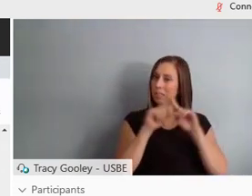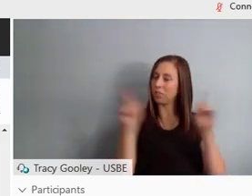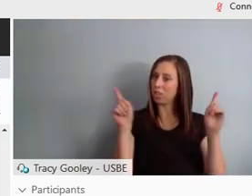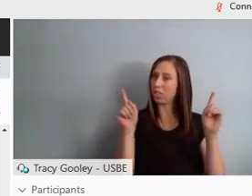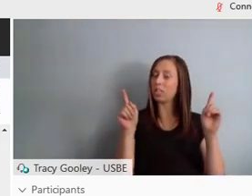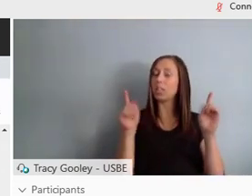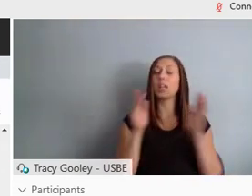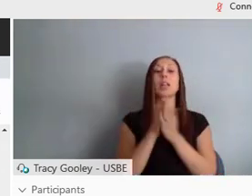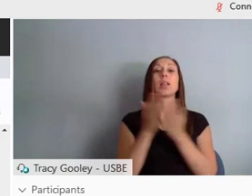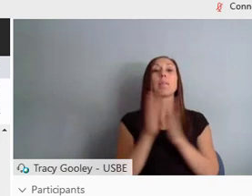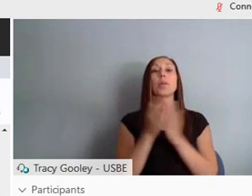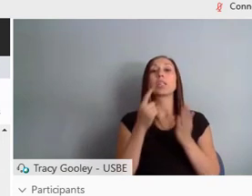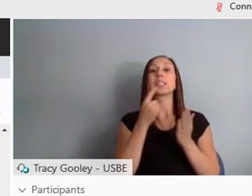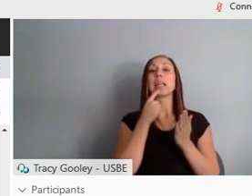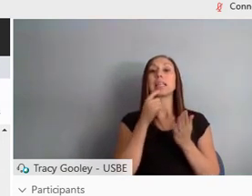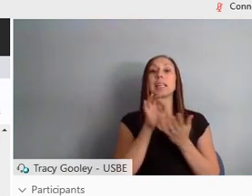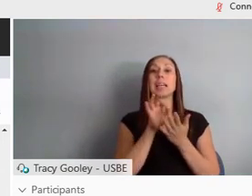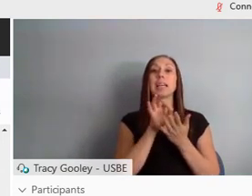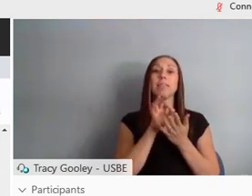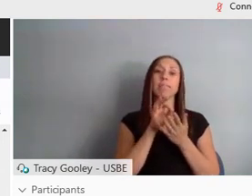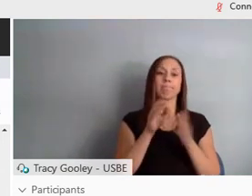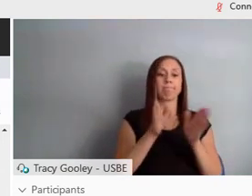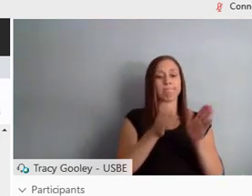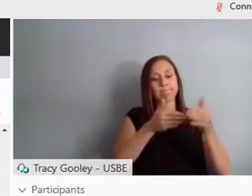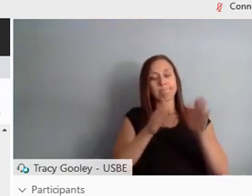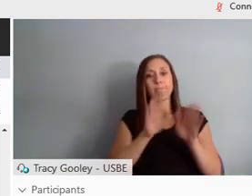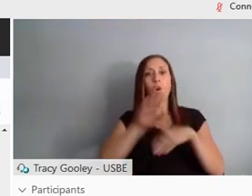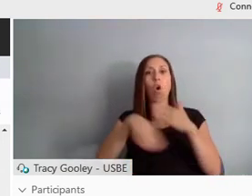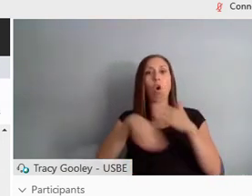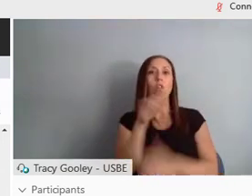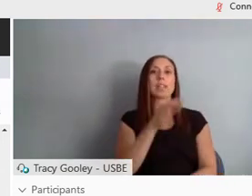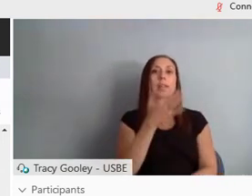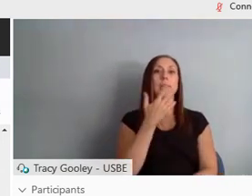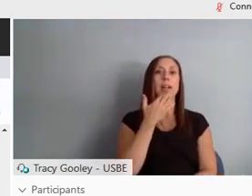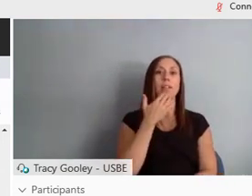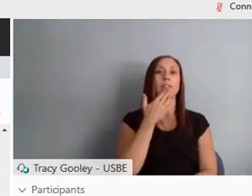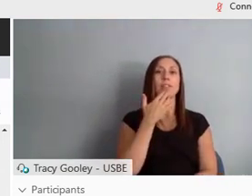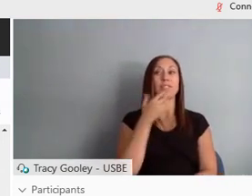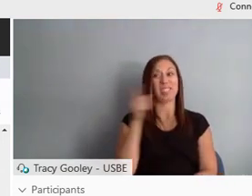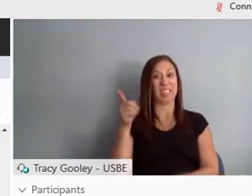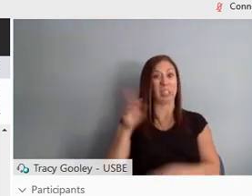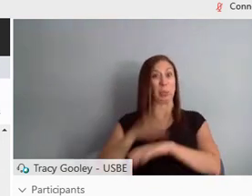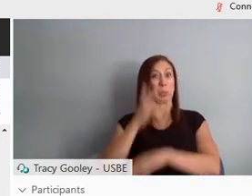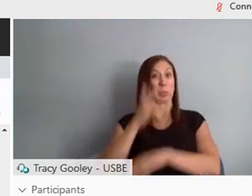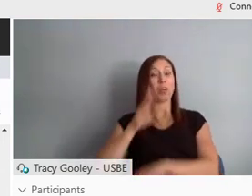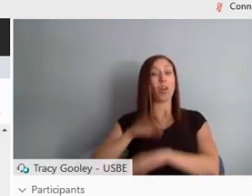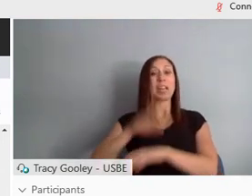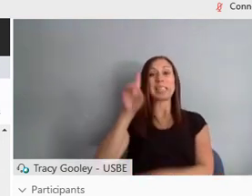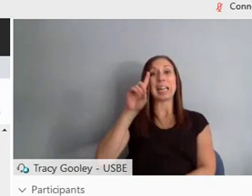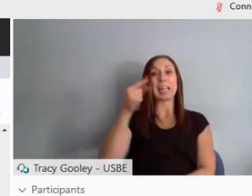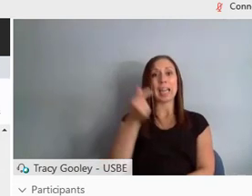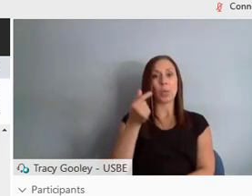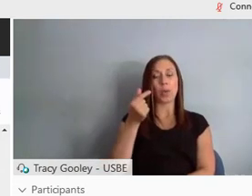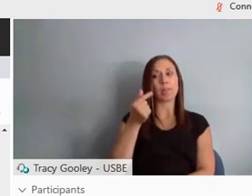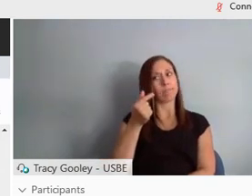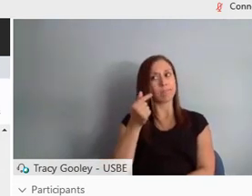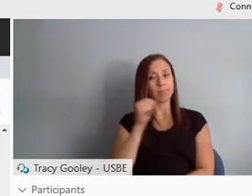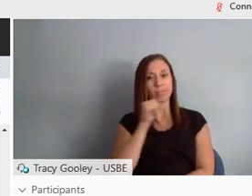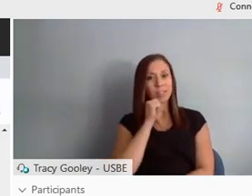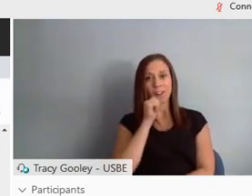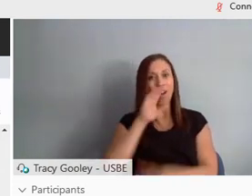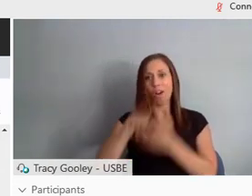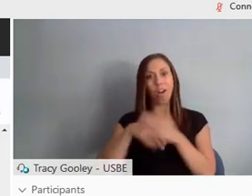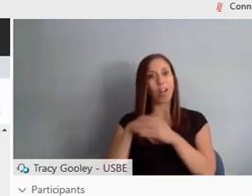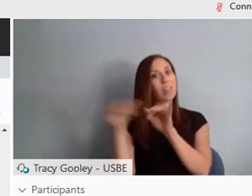The materials in the book say counters are manipulatives, all the same colors. The ones that are on the data gateway are